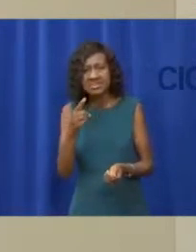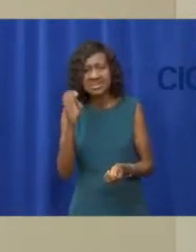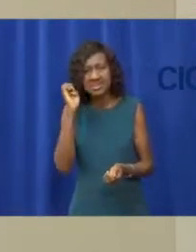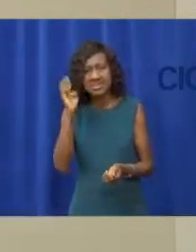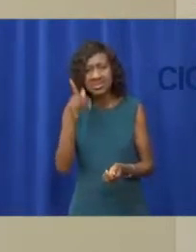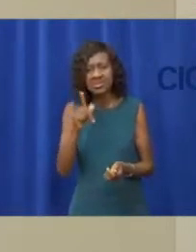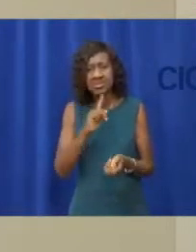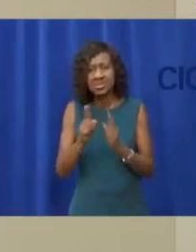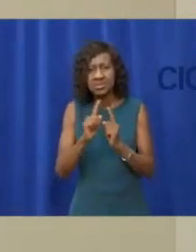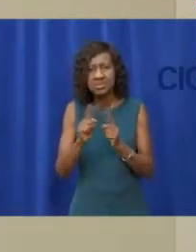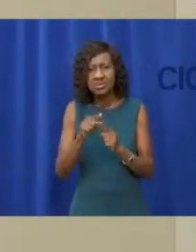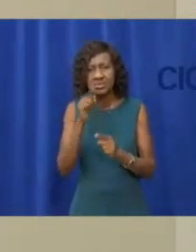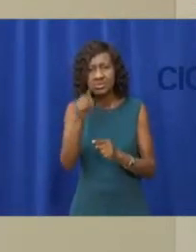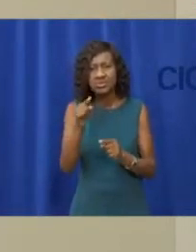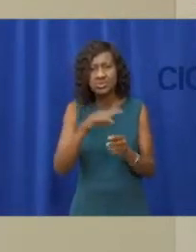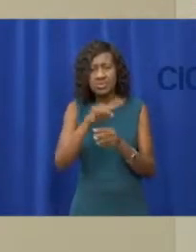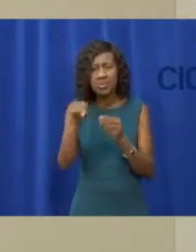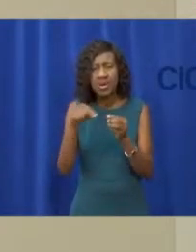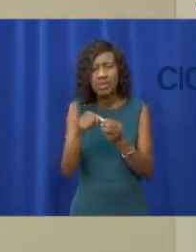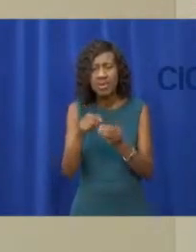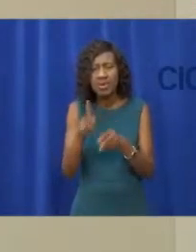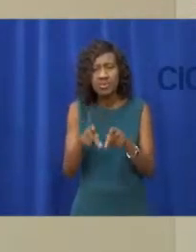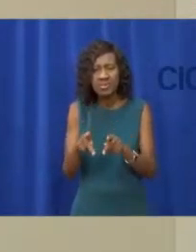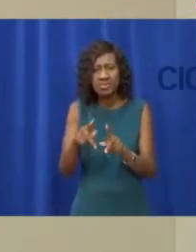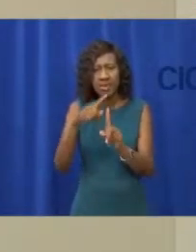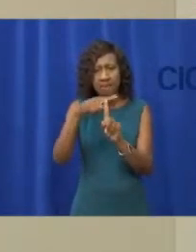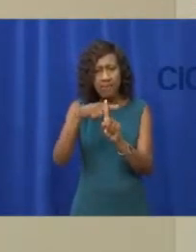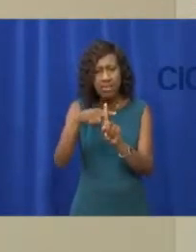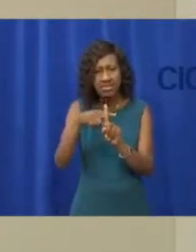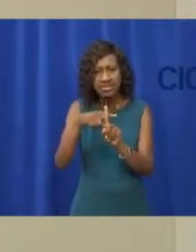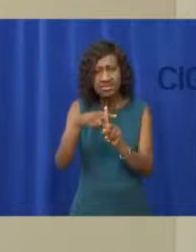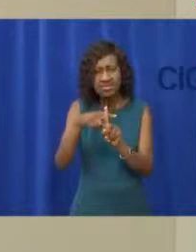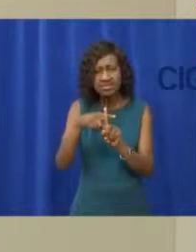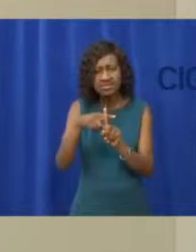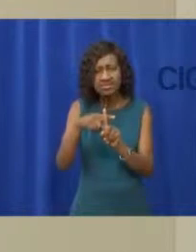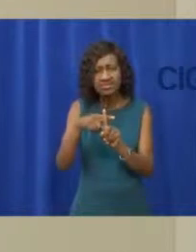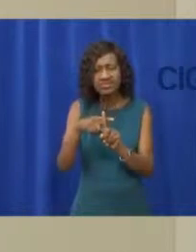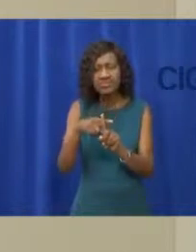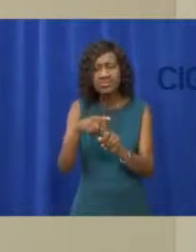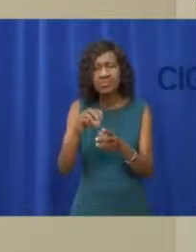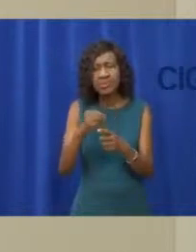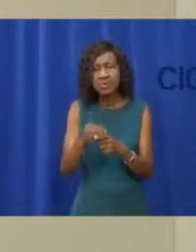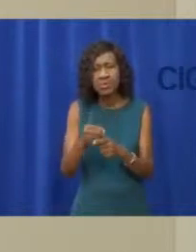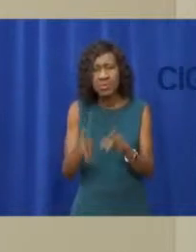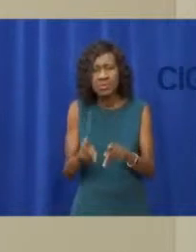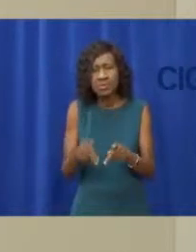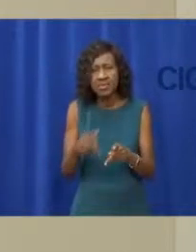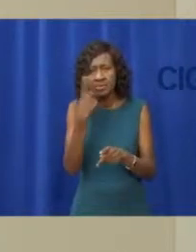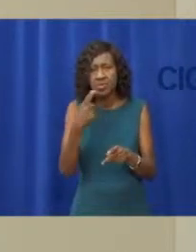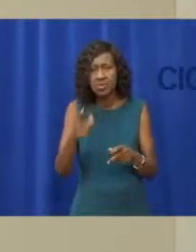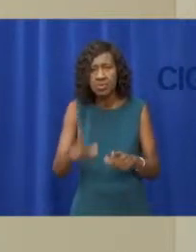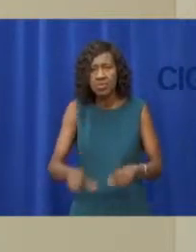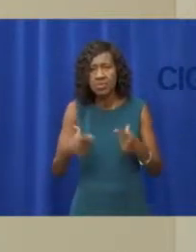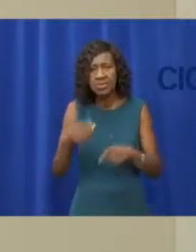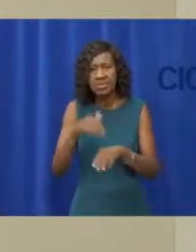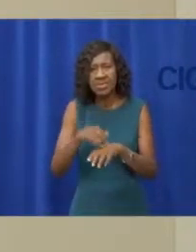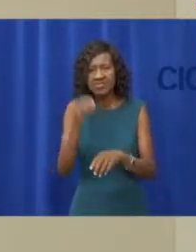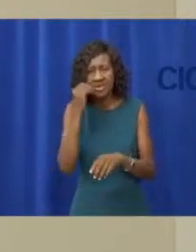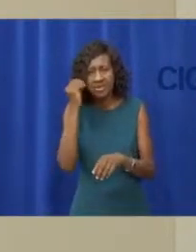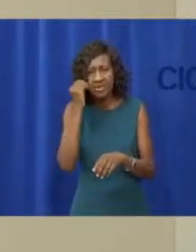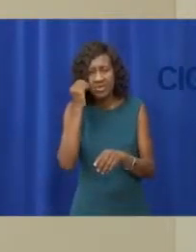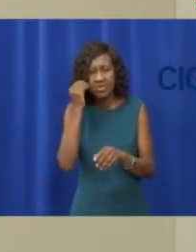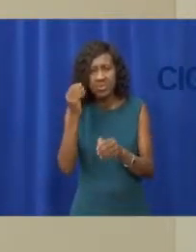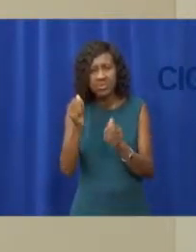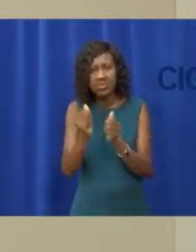who may be positive and or people in a household with a positive person breaking